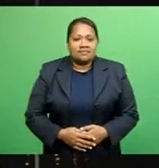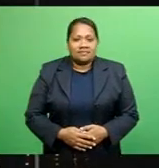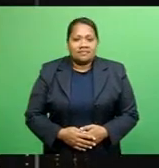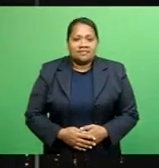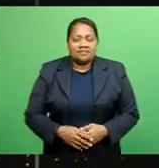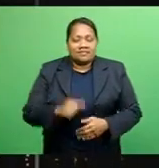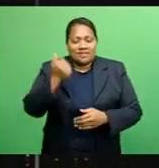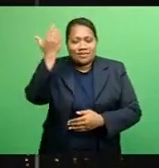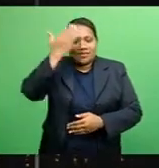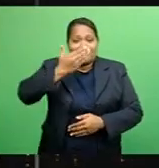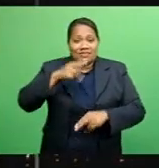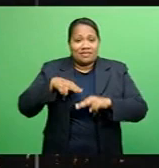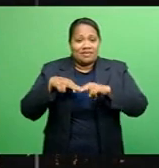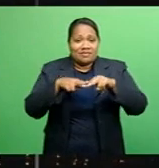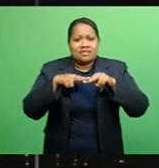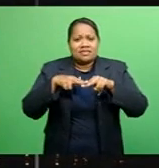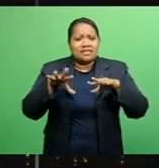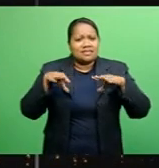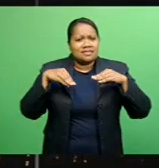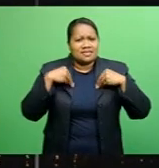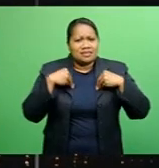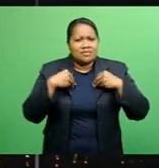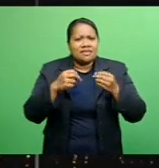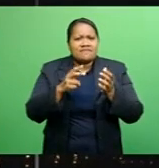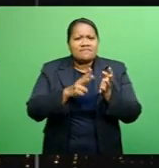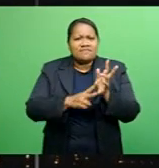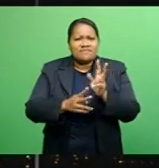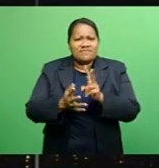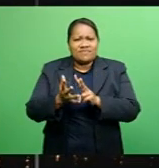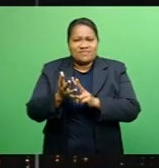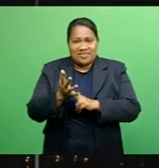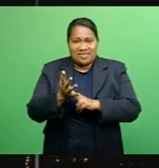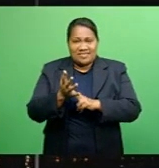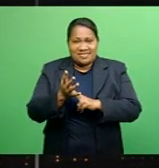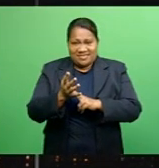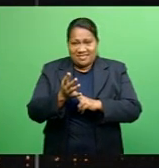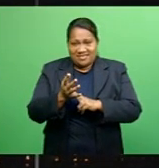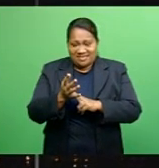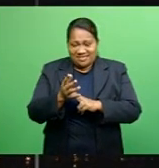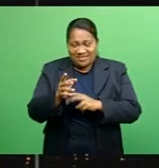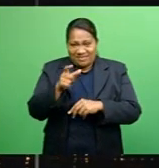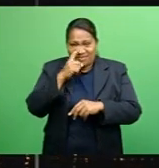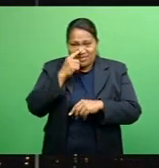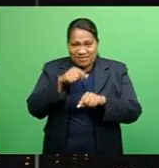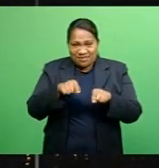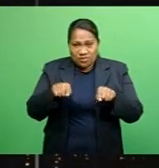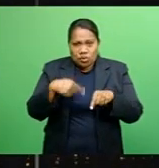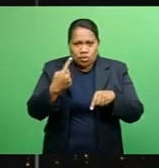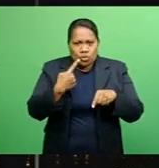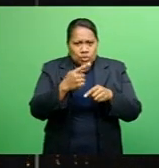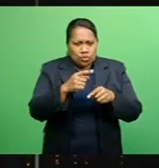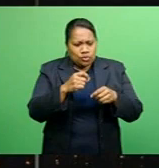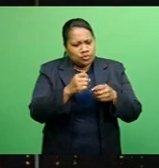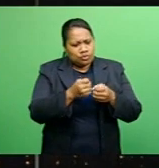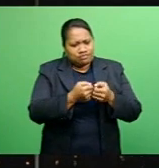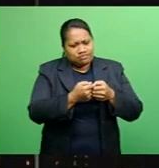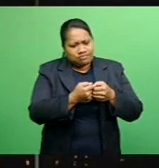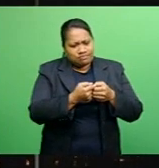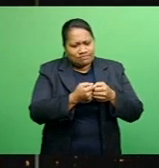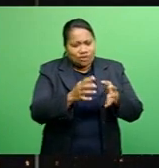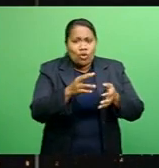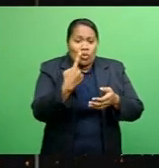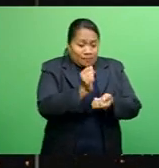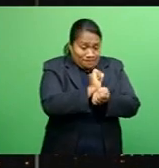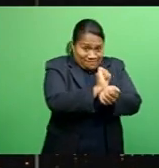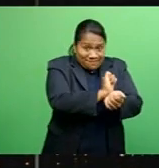Good evening, Fiji. Accepting villagers released from the Fiji Corrections Service back in society has